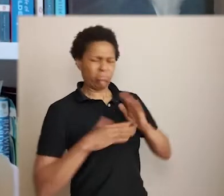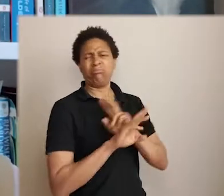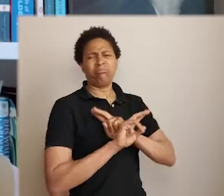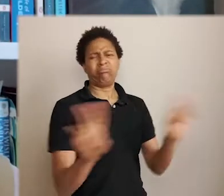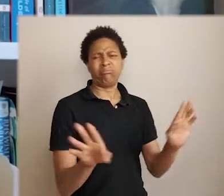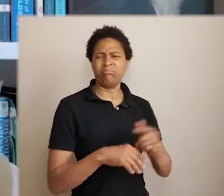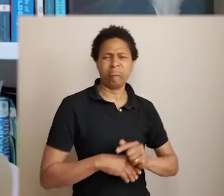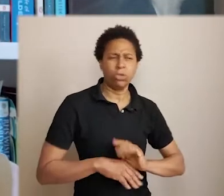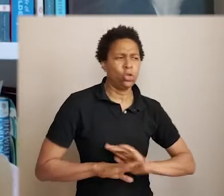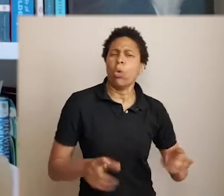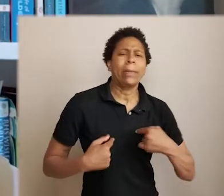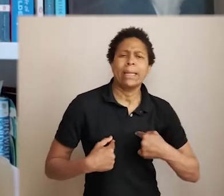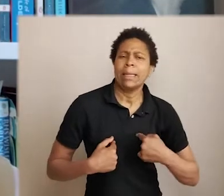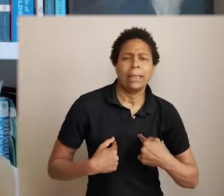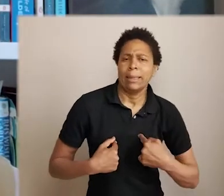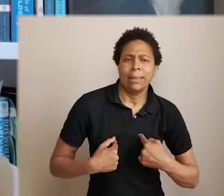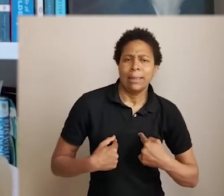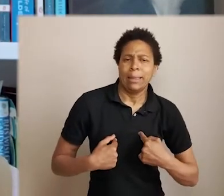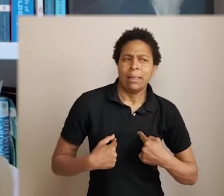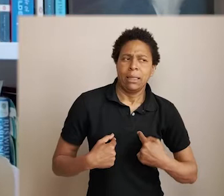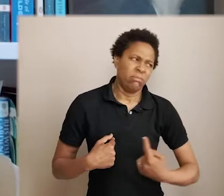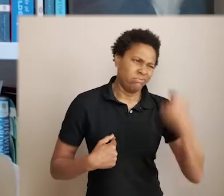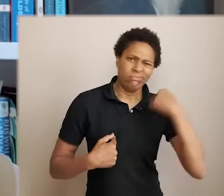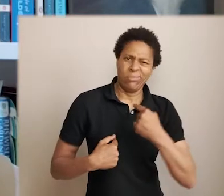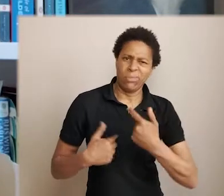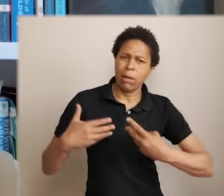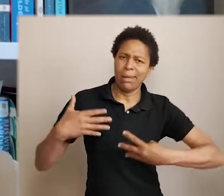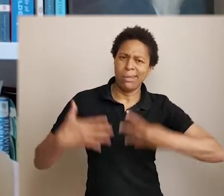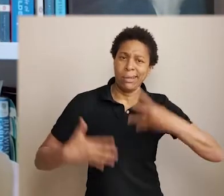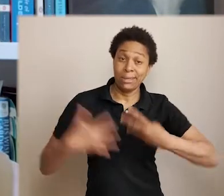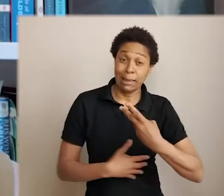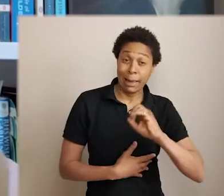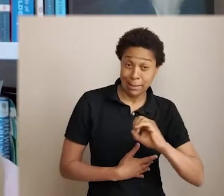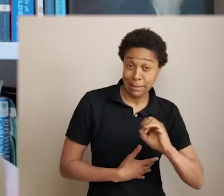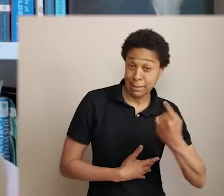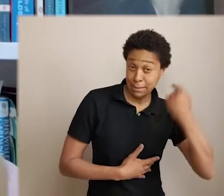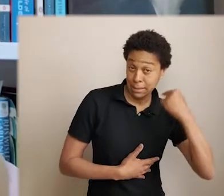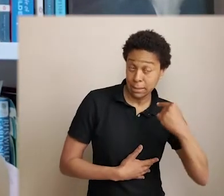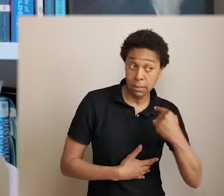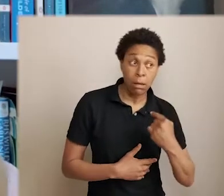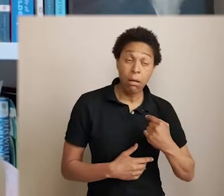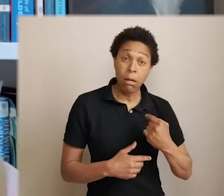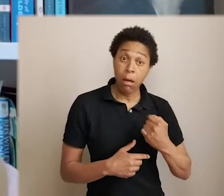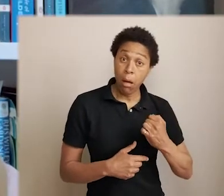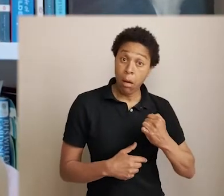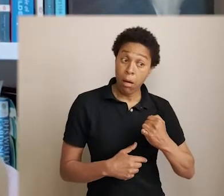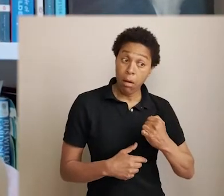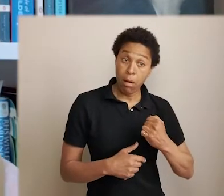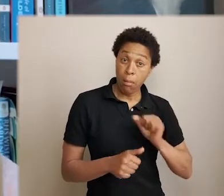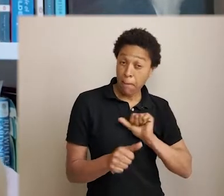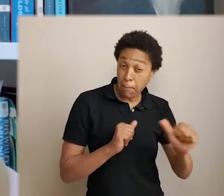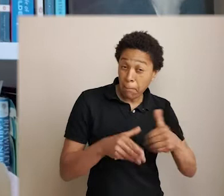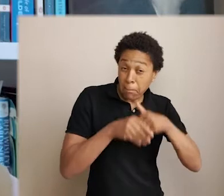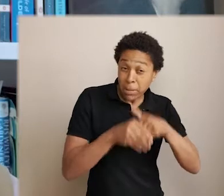the image of me being gay in the 80s was. One of my best friend at school, had come out